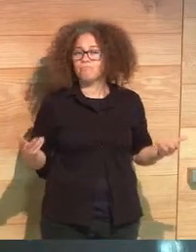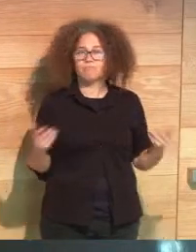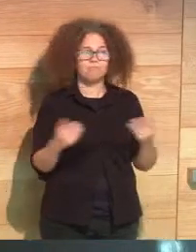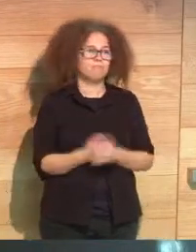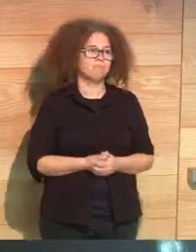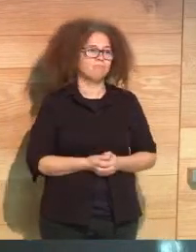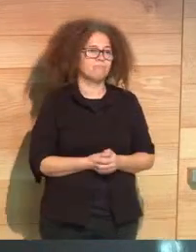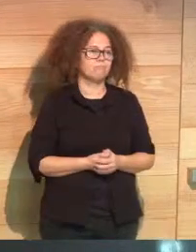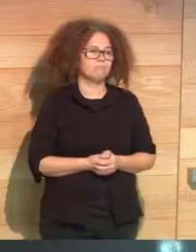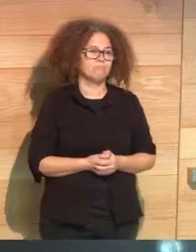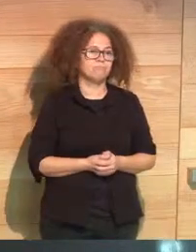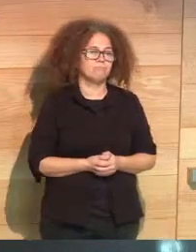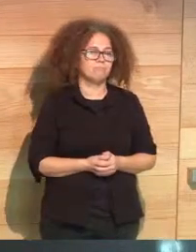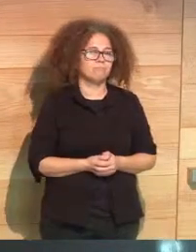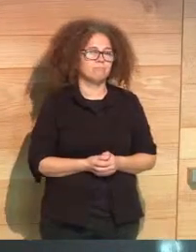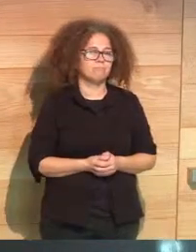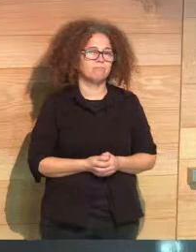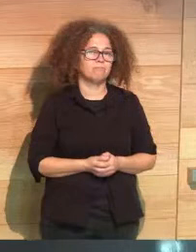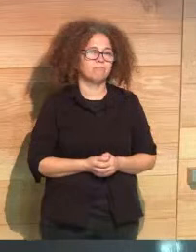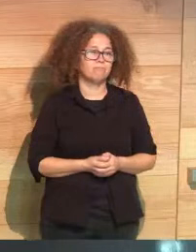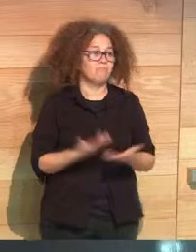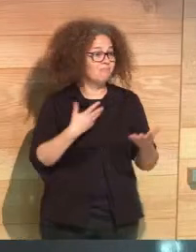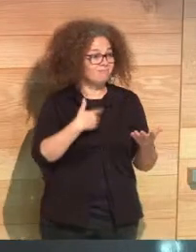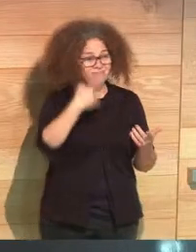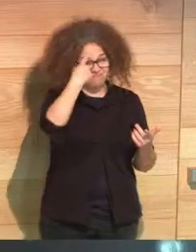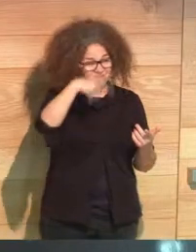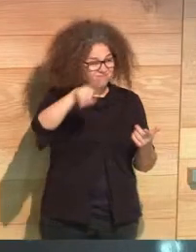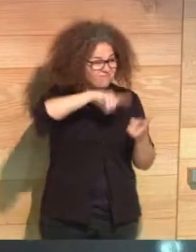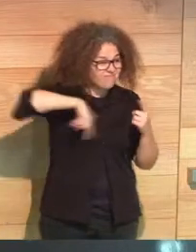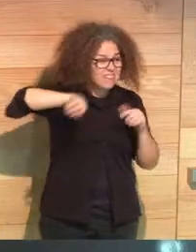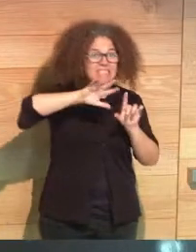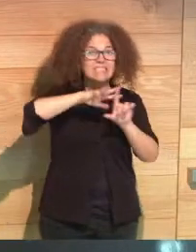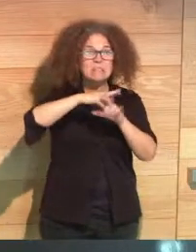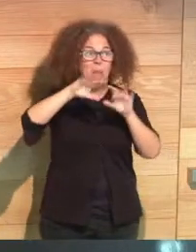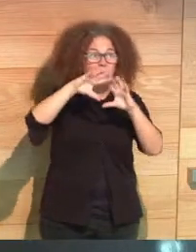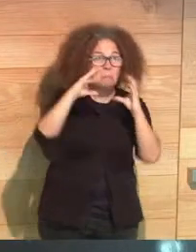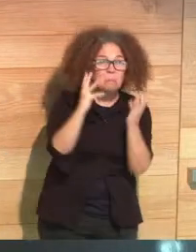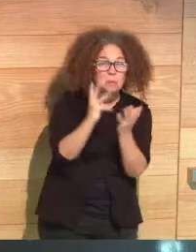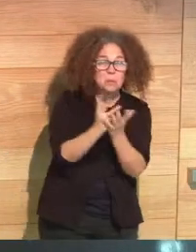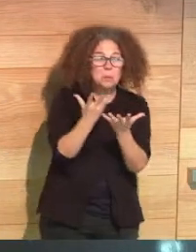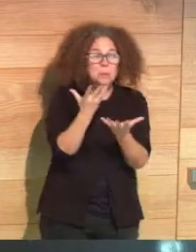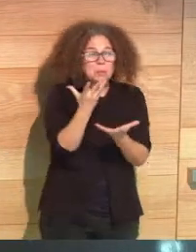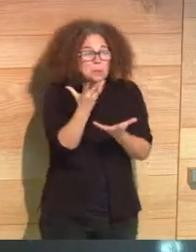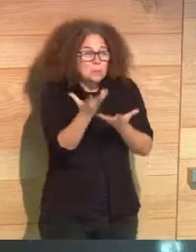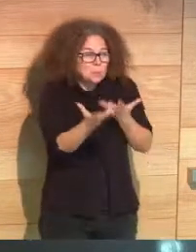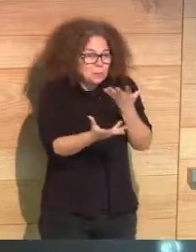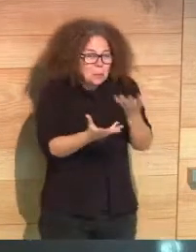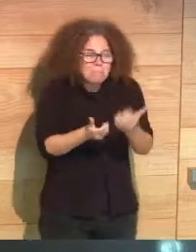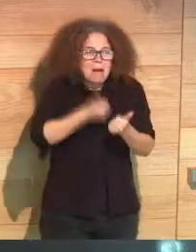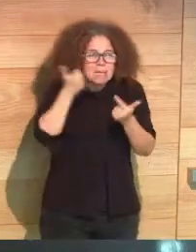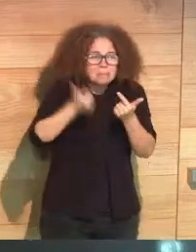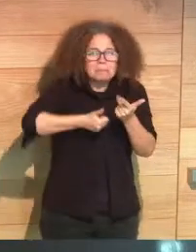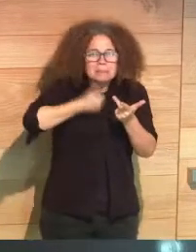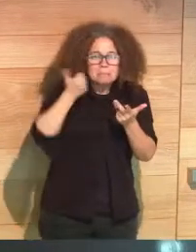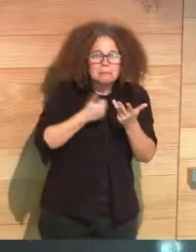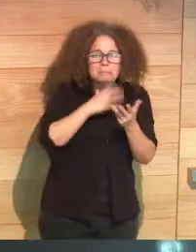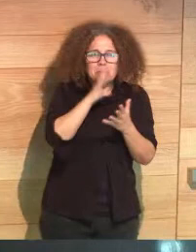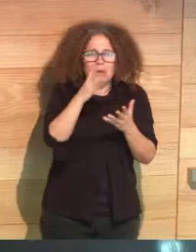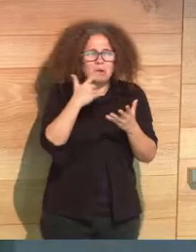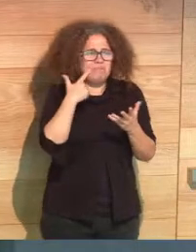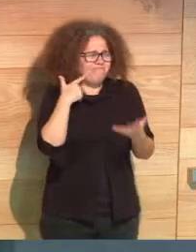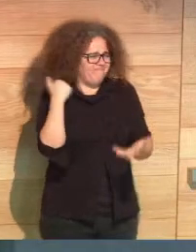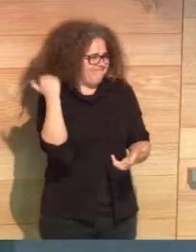on. I think that in a world that was quite complex, but that is getting